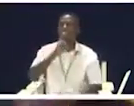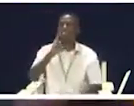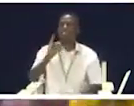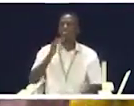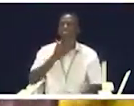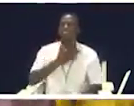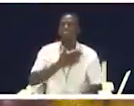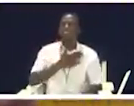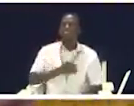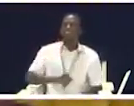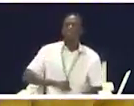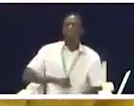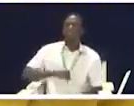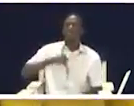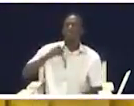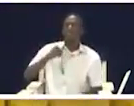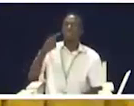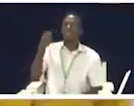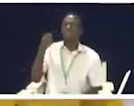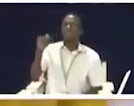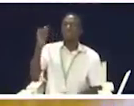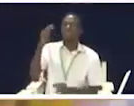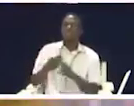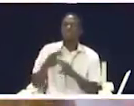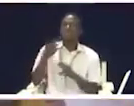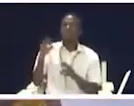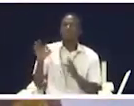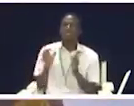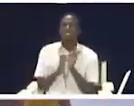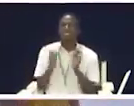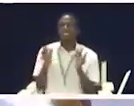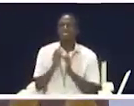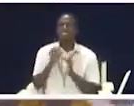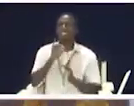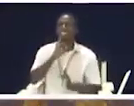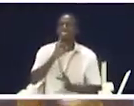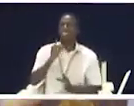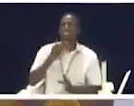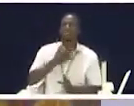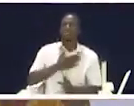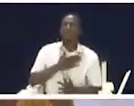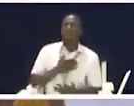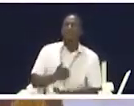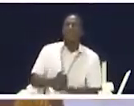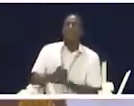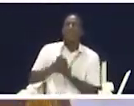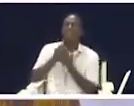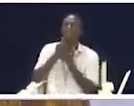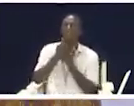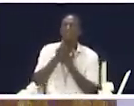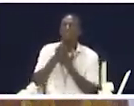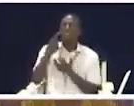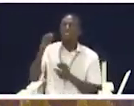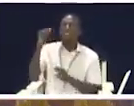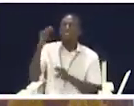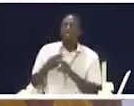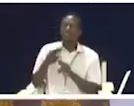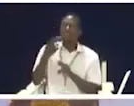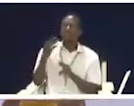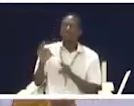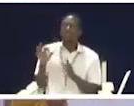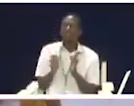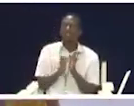Gadonane. Come on, let me sing. Suna Yesu Temako. Suna Yesu